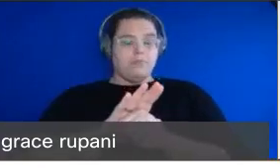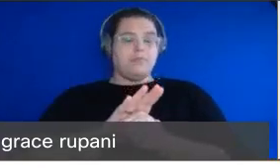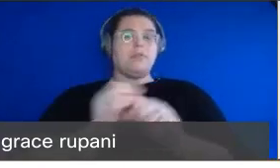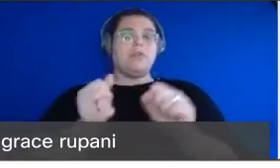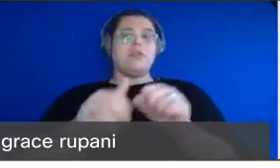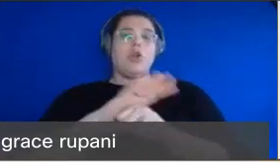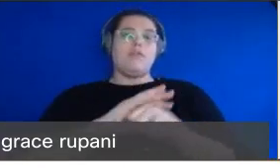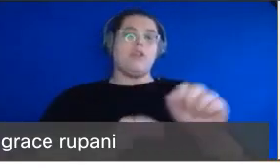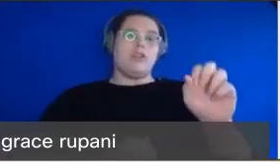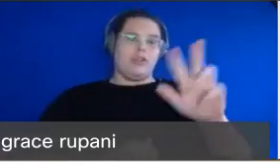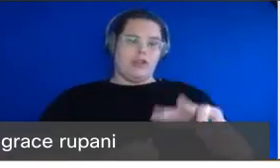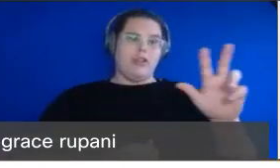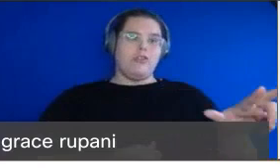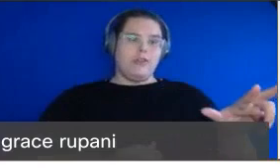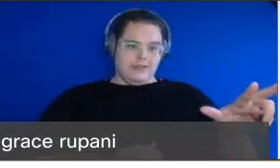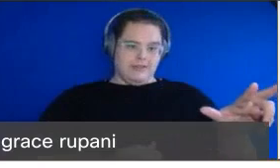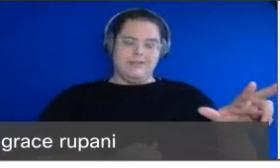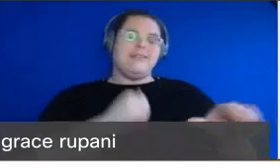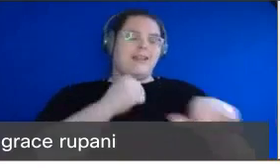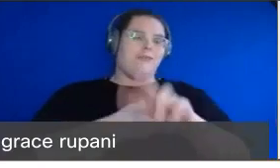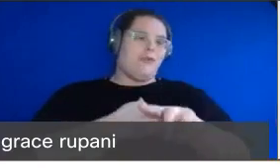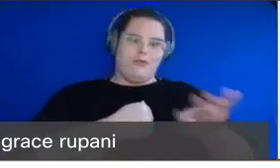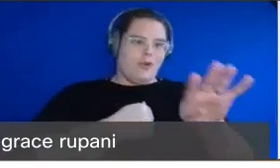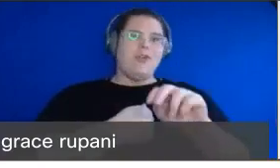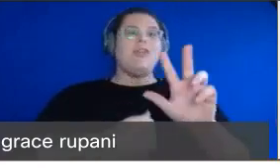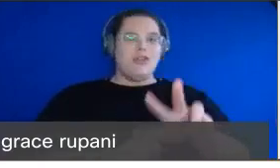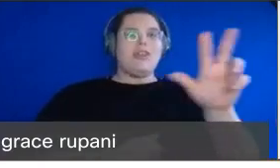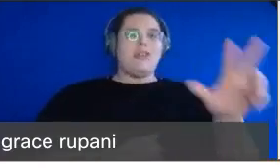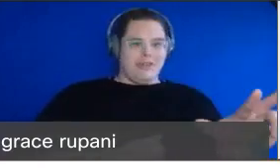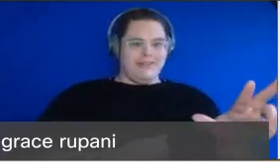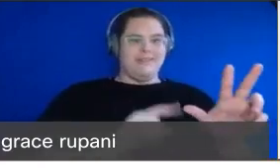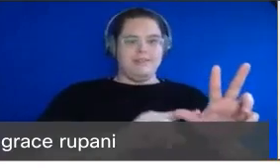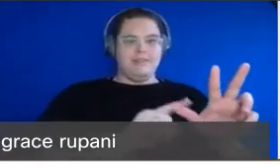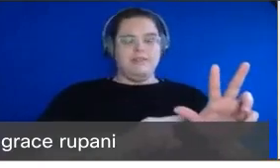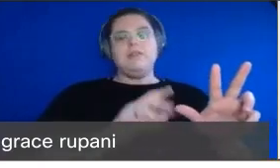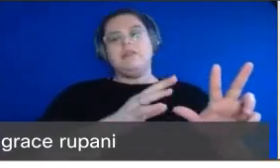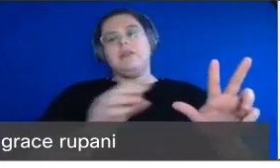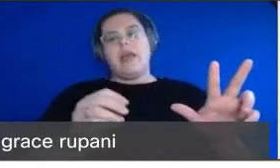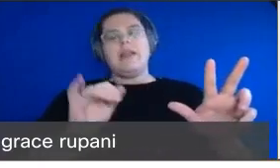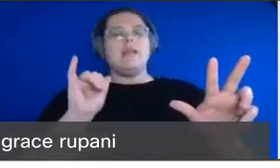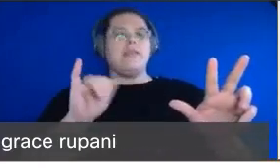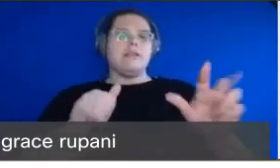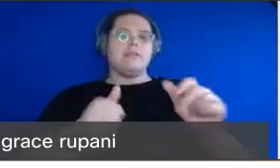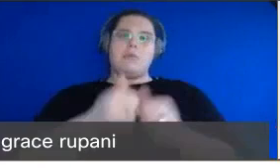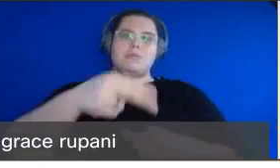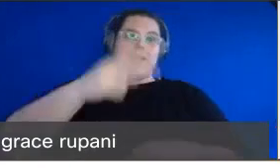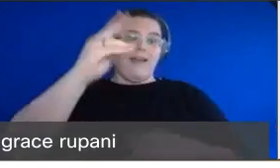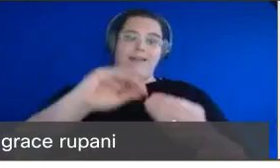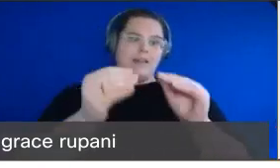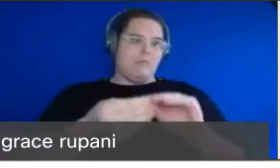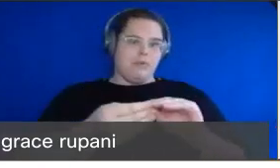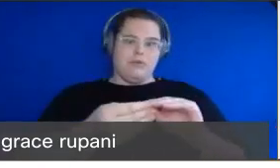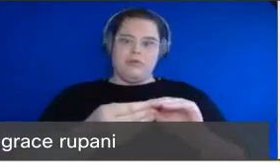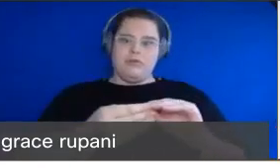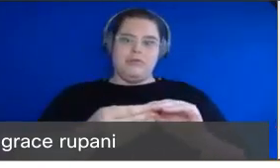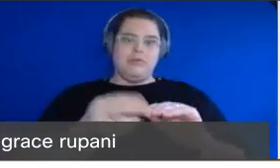in December, which really is the highest number of deaths we've seen since back in May when there were 8.